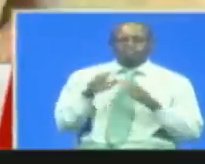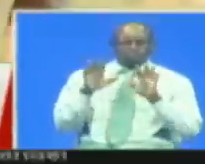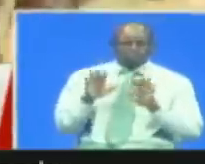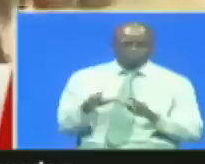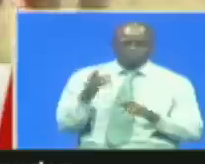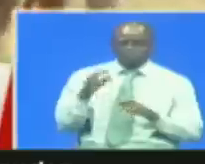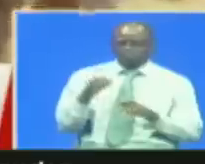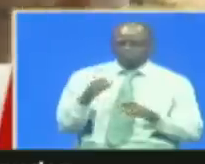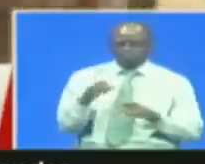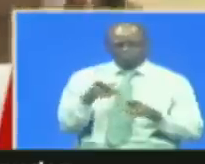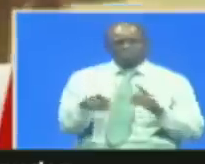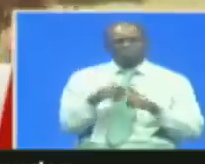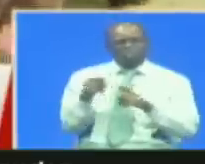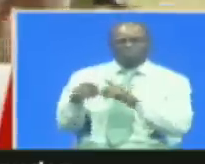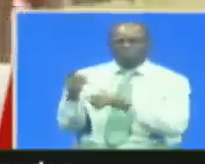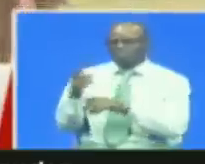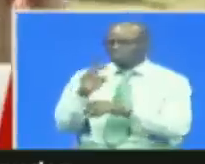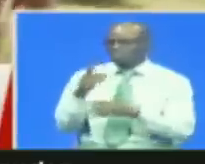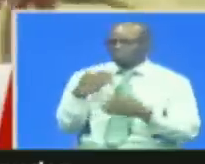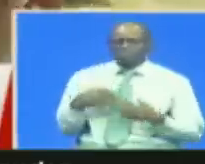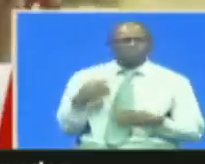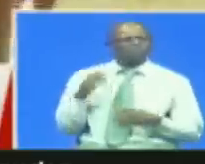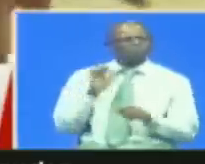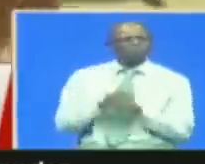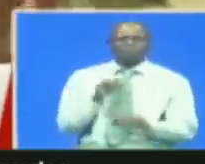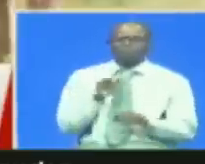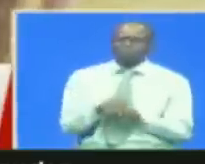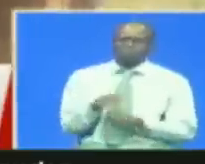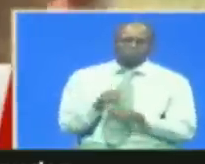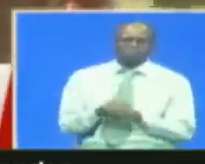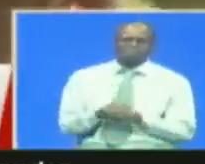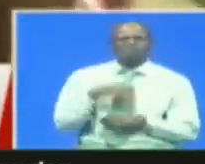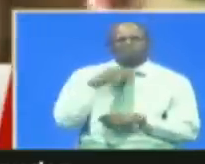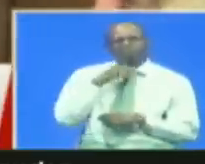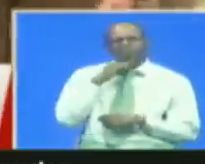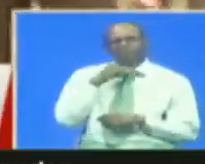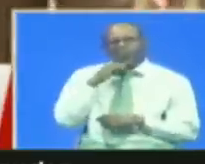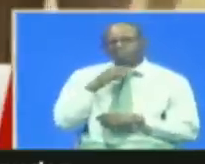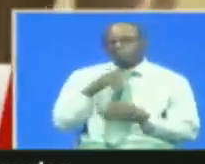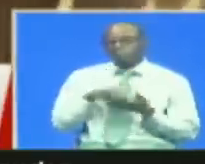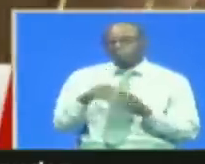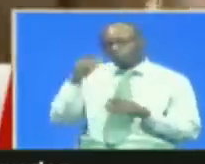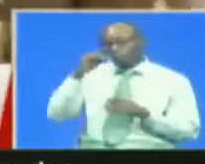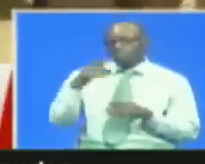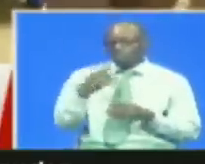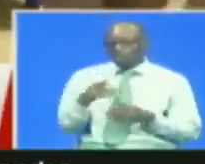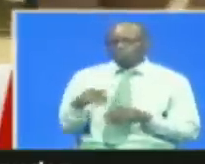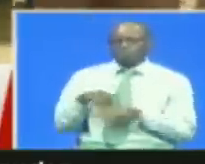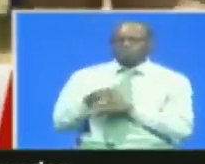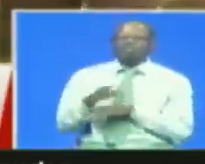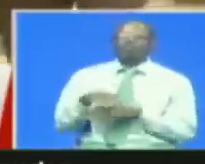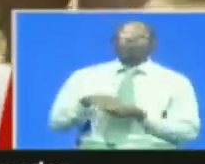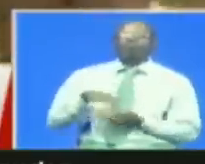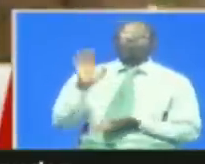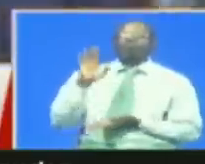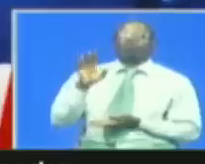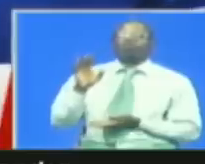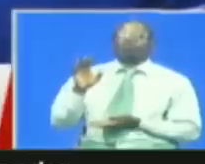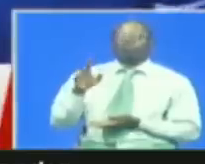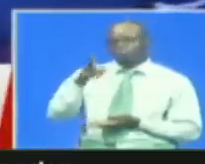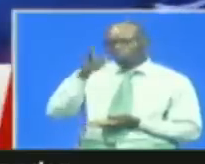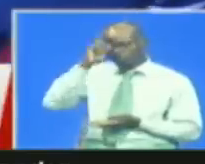dozens killed and many more maimed. The government will now deploy more boots to the ground to quell the wave of violence